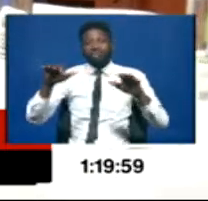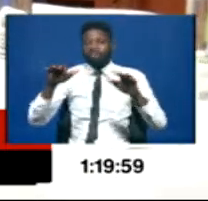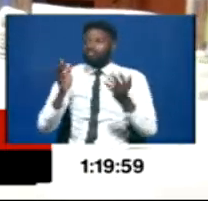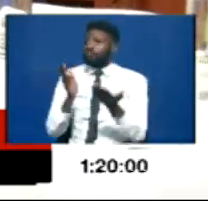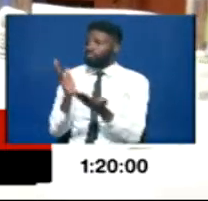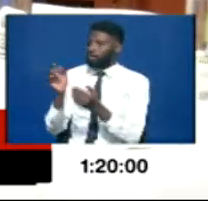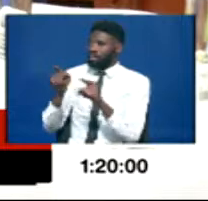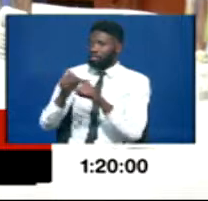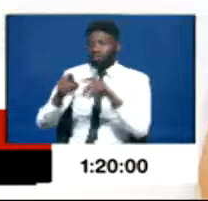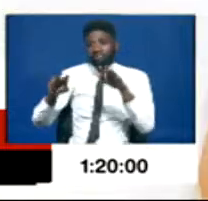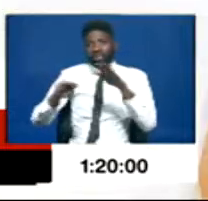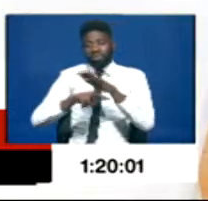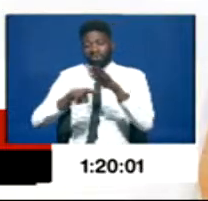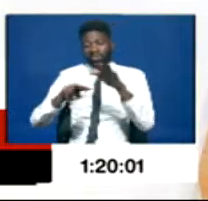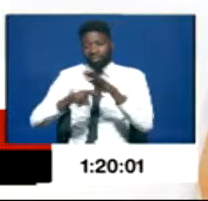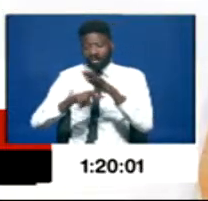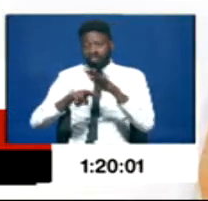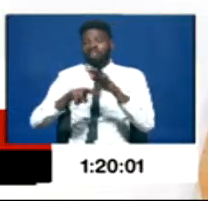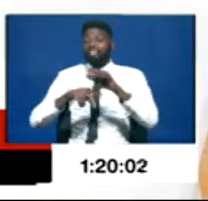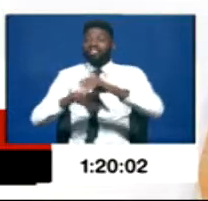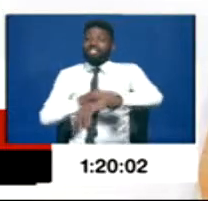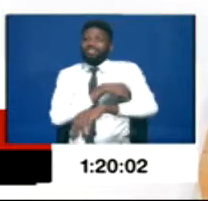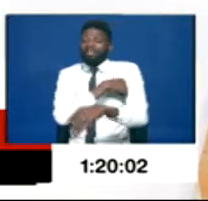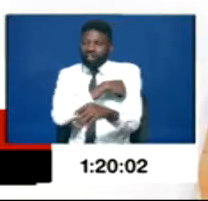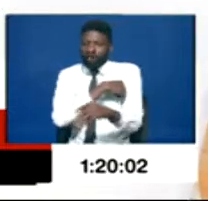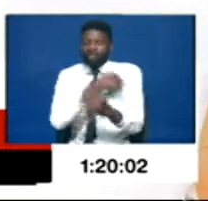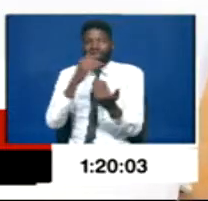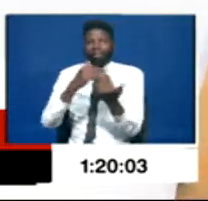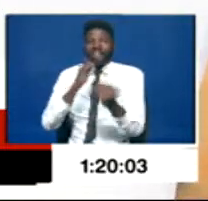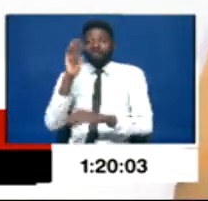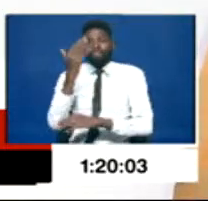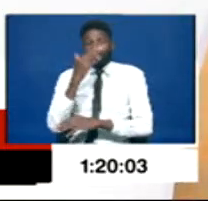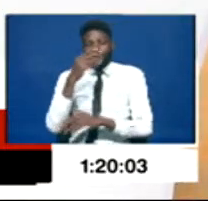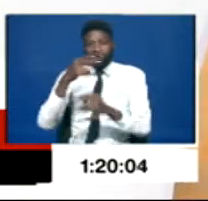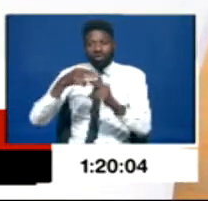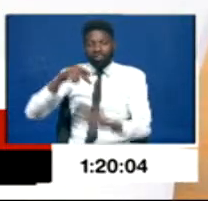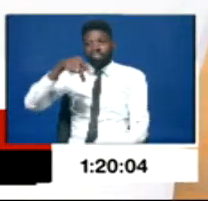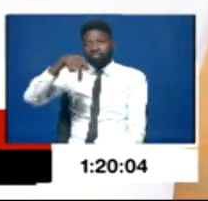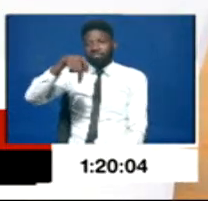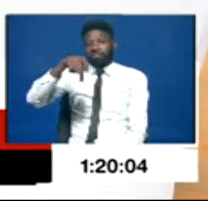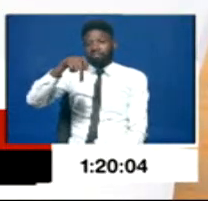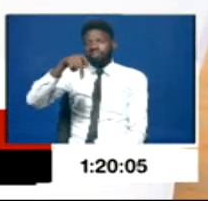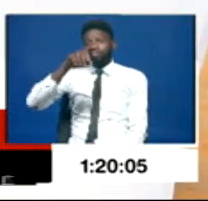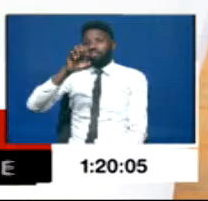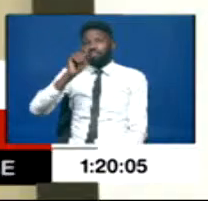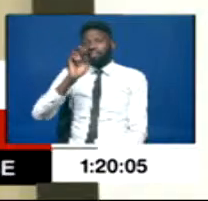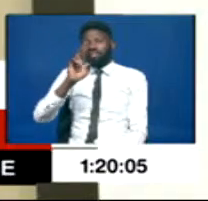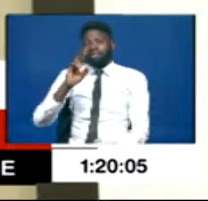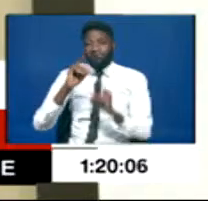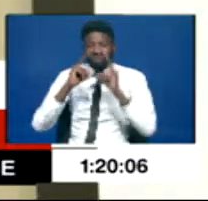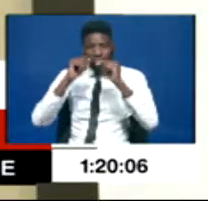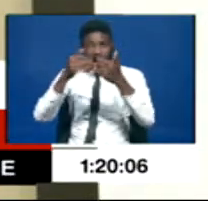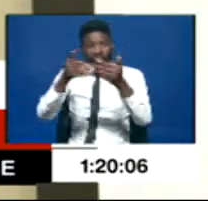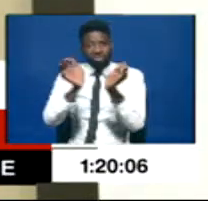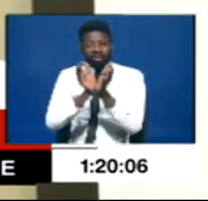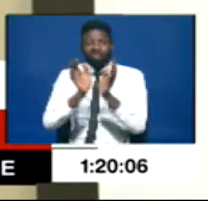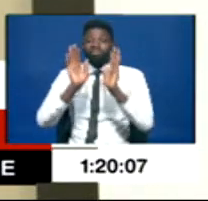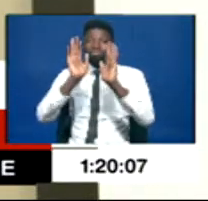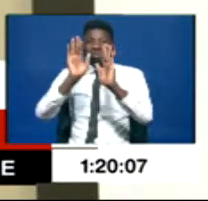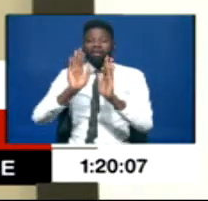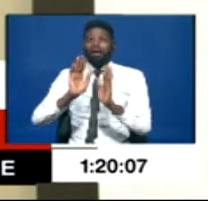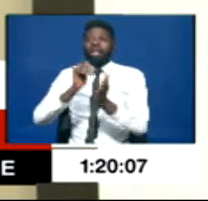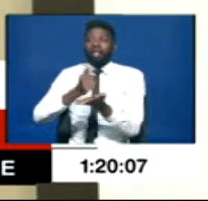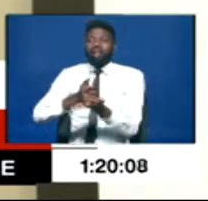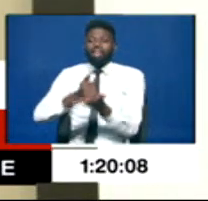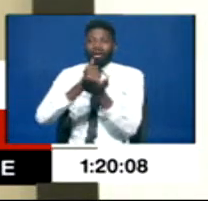in charge of Conservancy Coordination, Mr. Peter, who underscored the need for communities in conserving the environment. Change